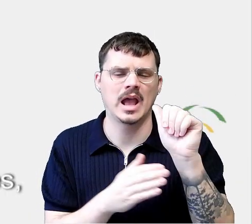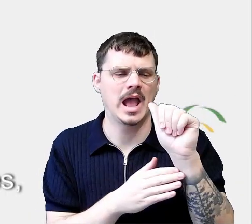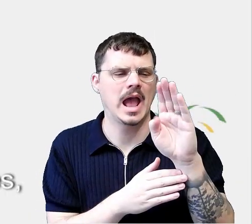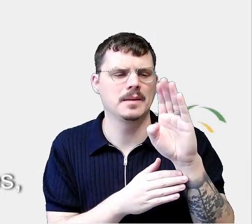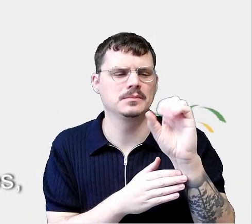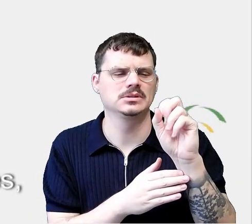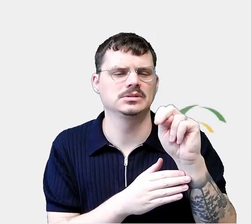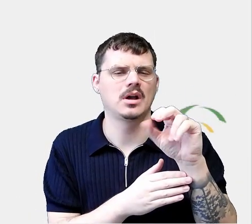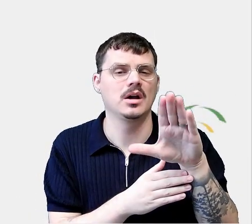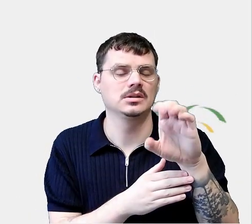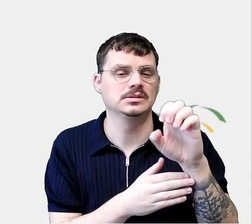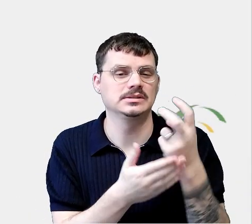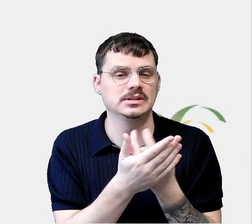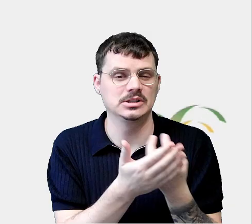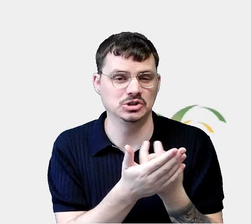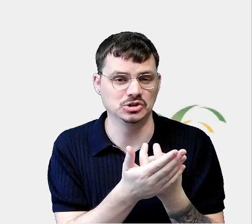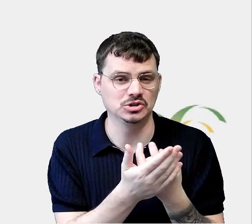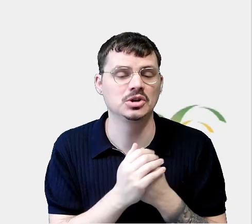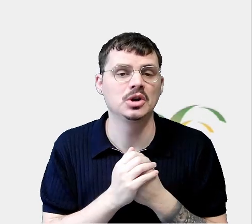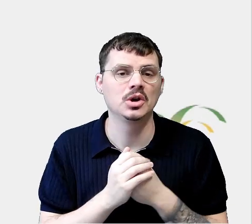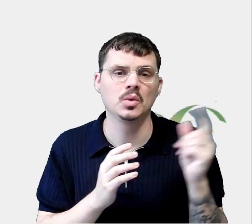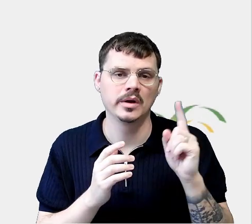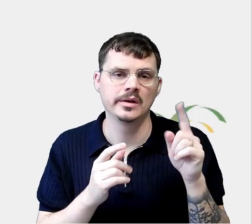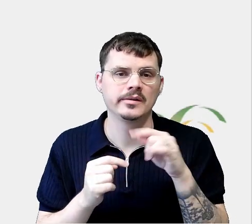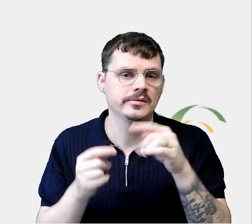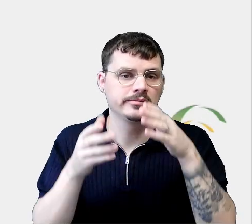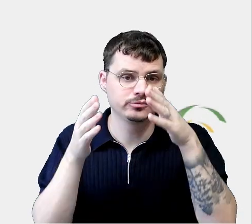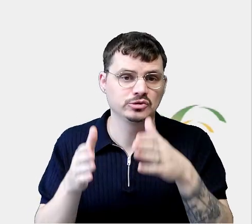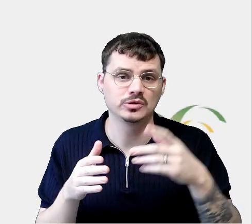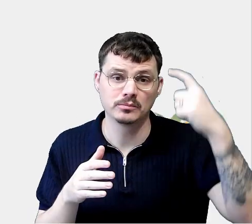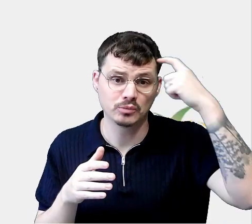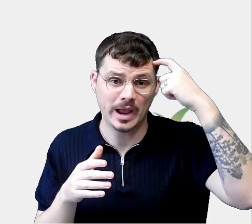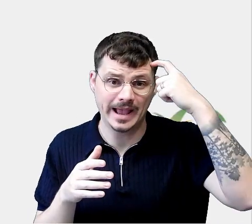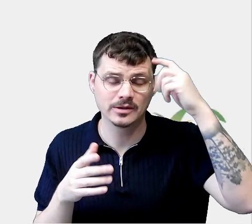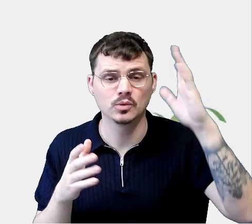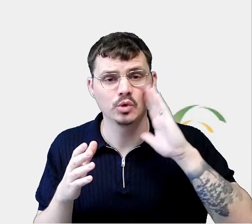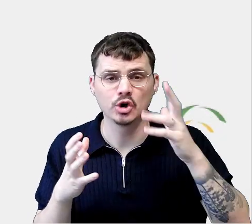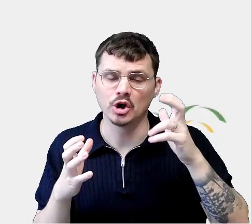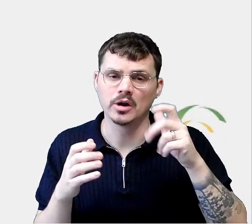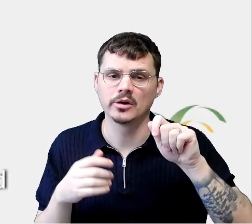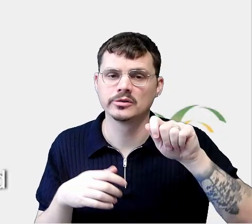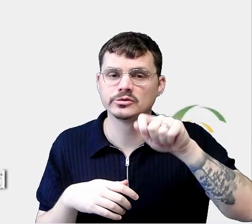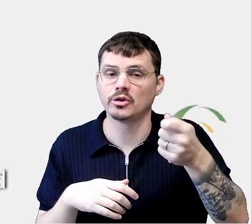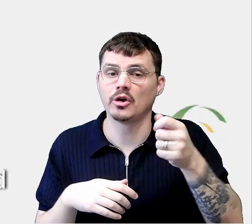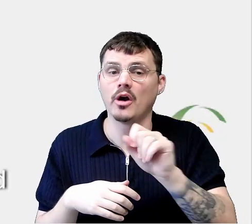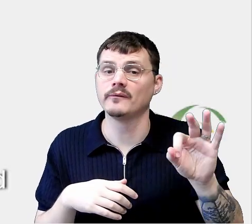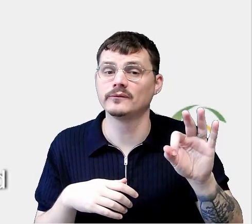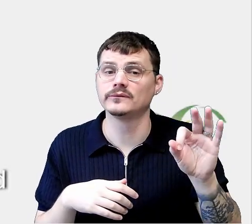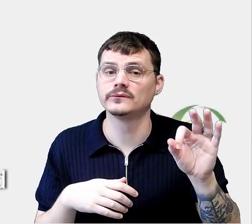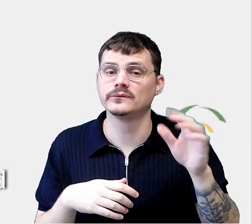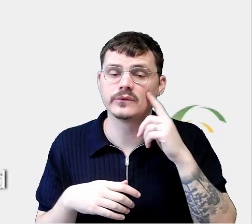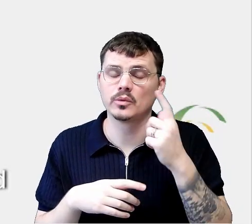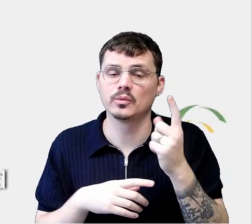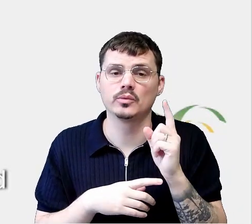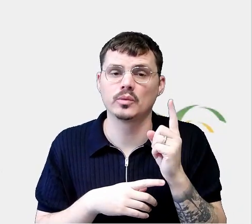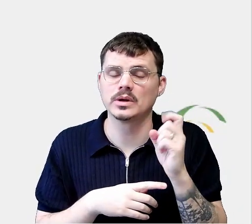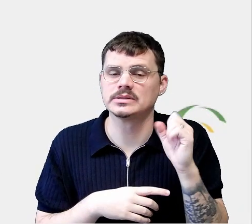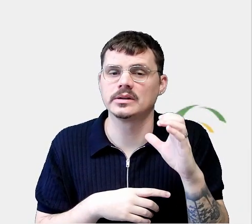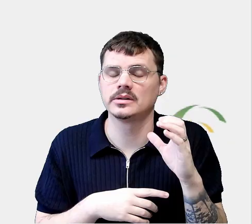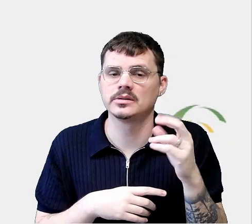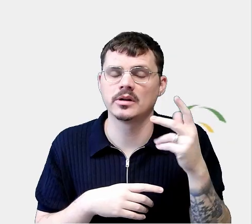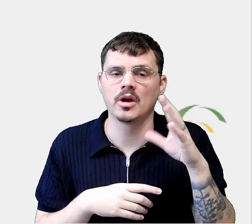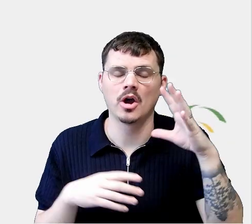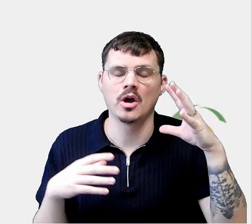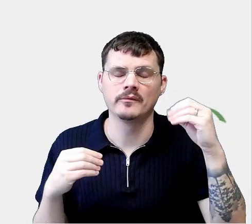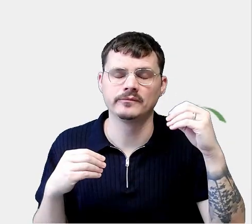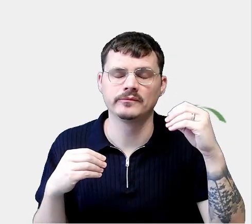absence seizures, where basically the person's brain shuts off for a second or a fraction of a second and